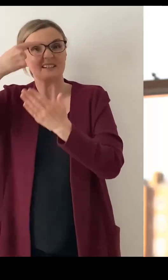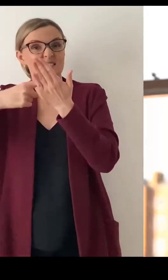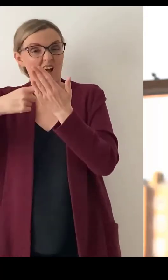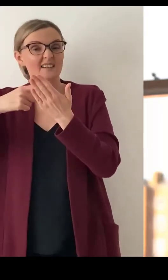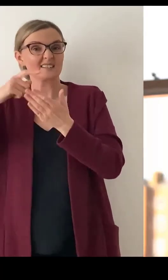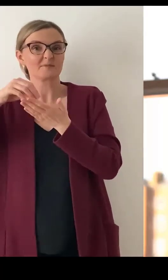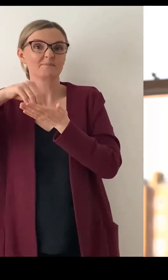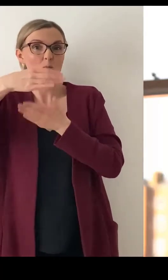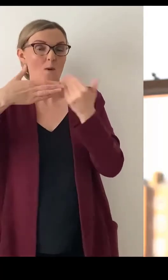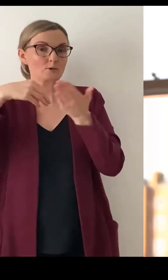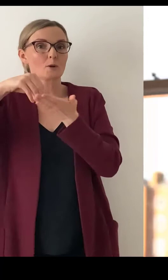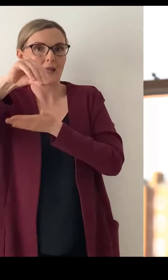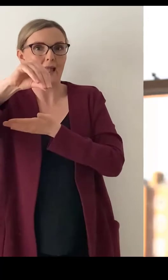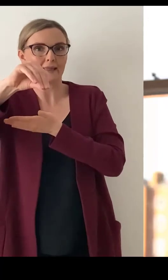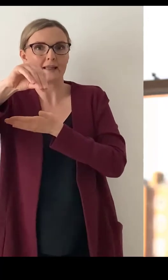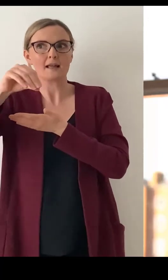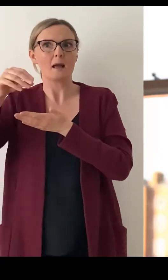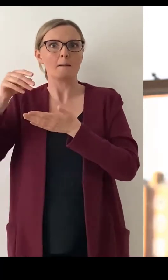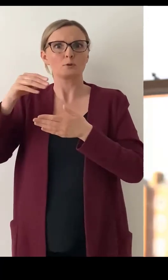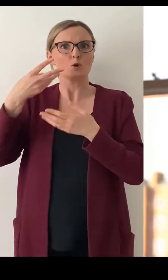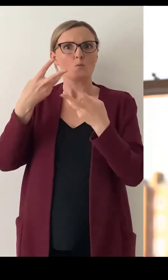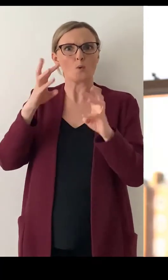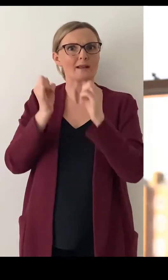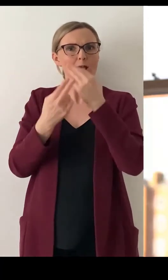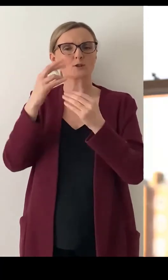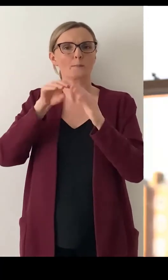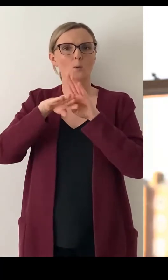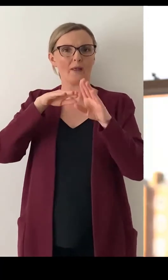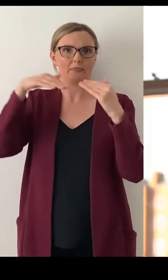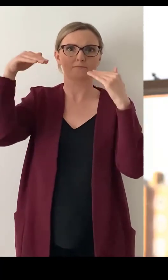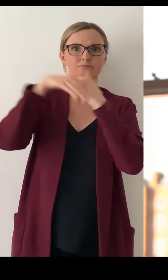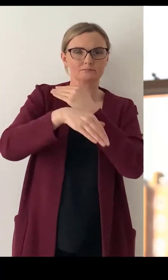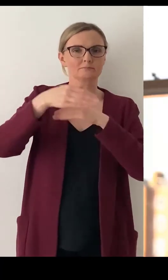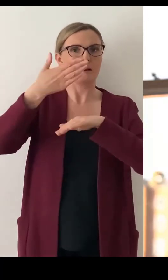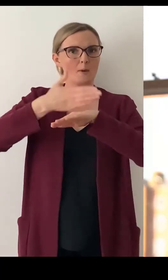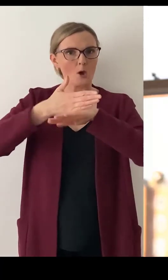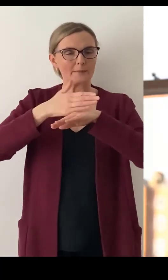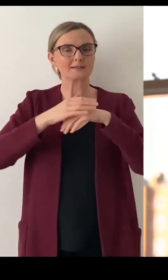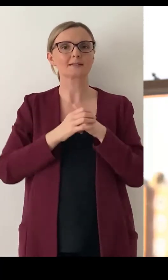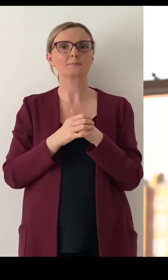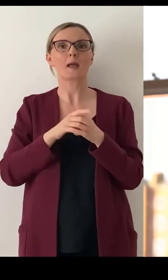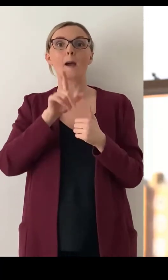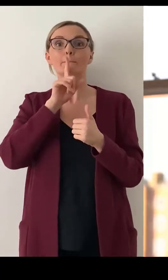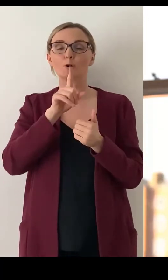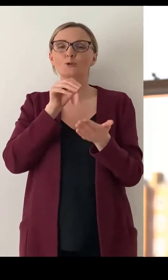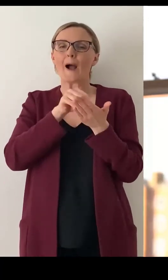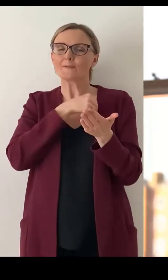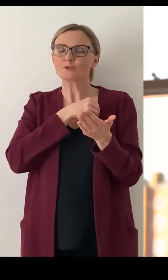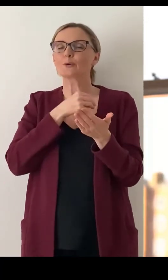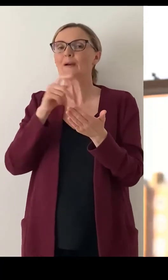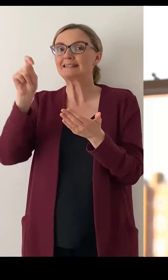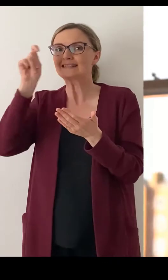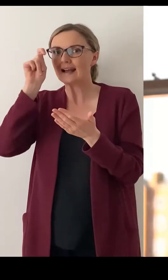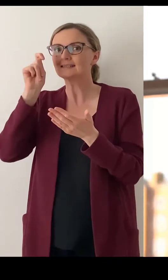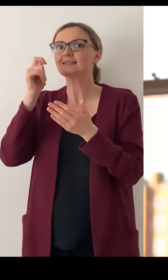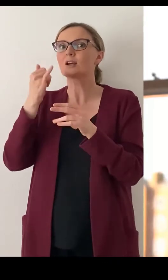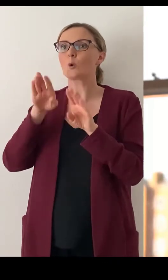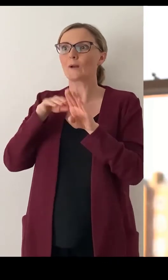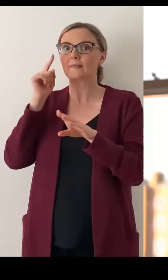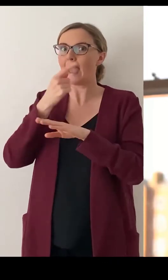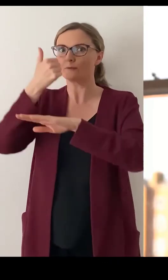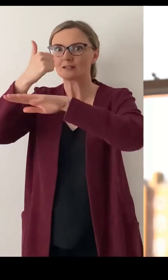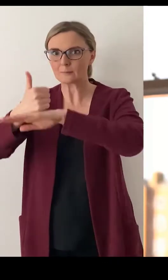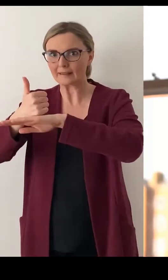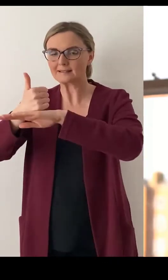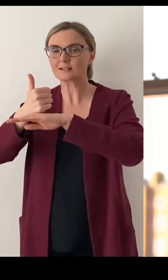from the monopsony model, but we need to test them empirically. And what we mean is to test something empirically, you look at these predictions, you go and look at actual